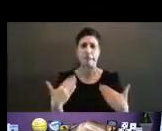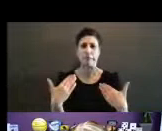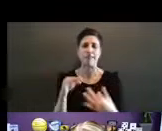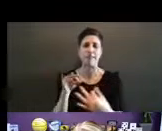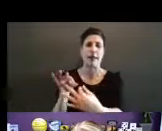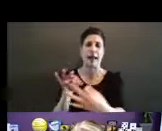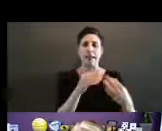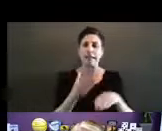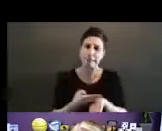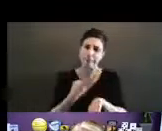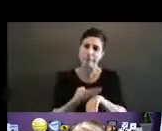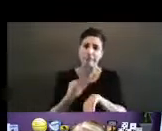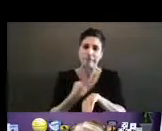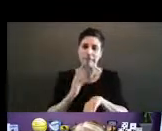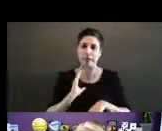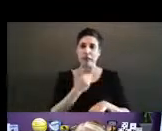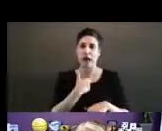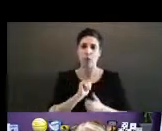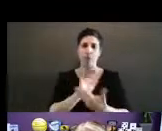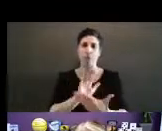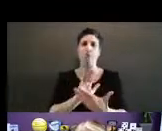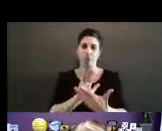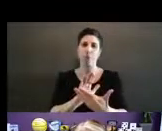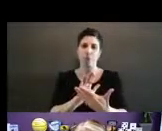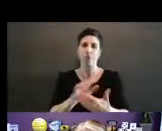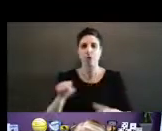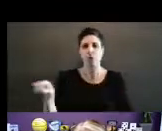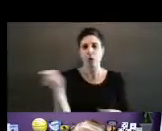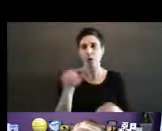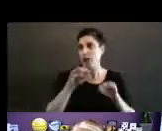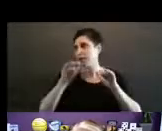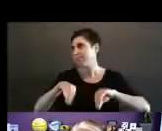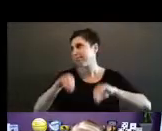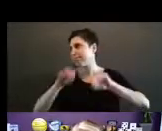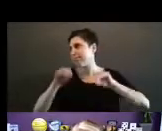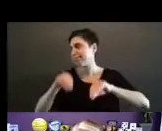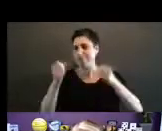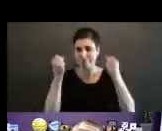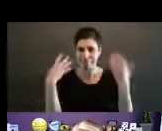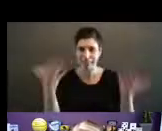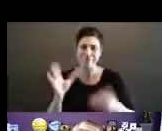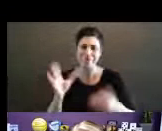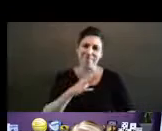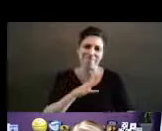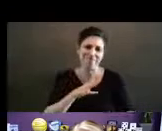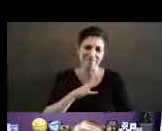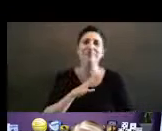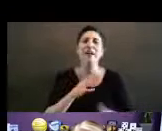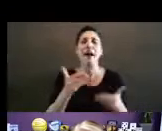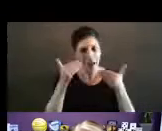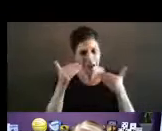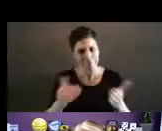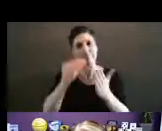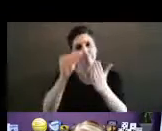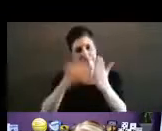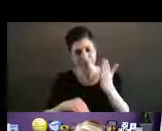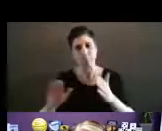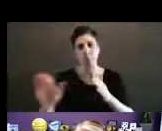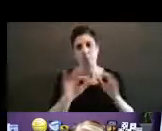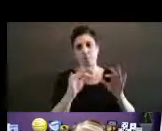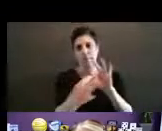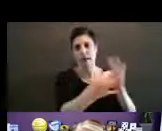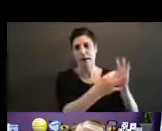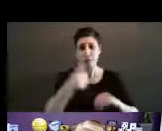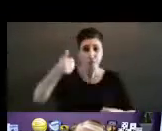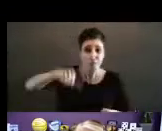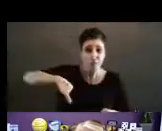for us to get feedback. I know you've done a lot of these forms, but please help us out and fill out this one at the end of the